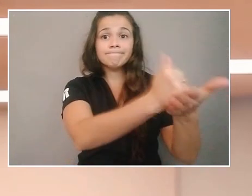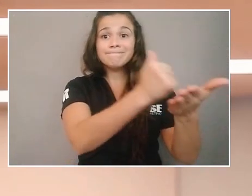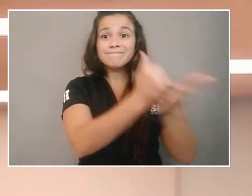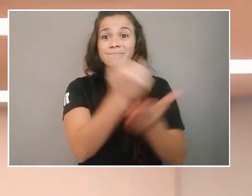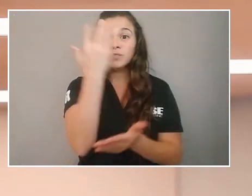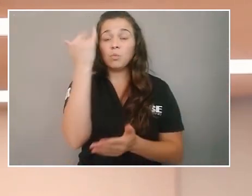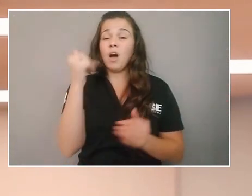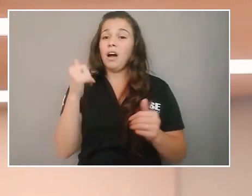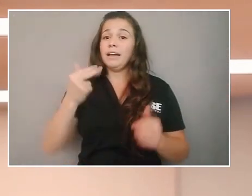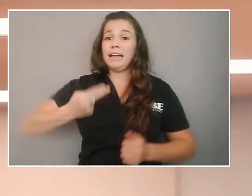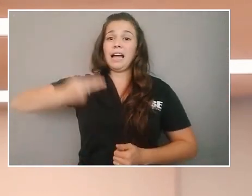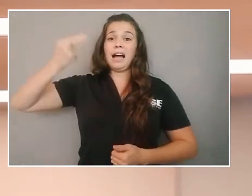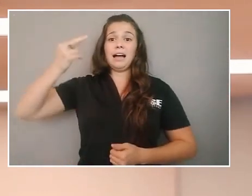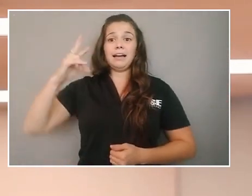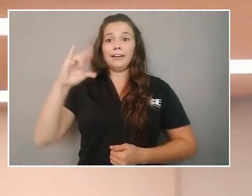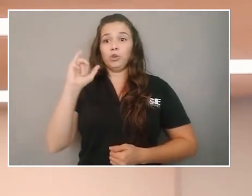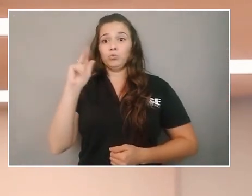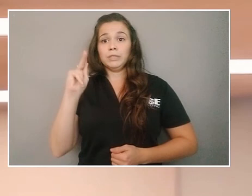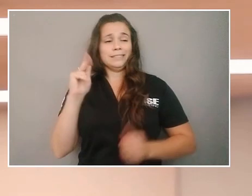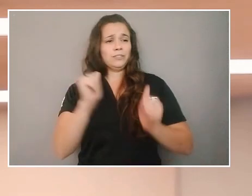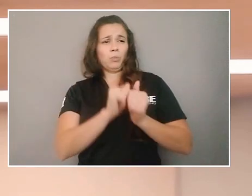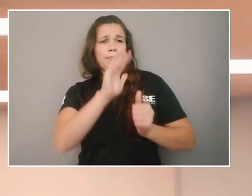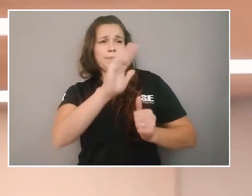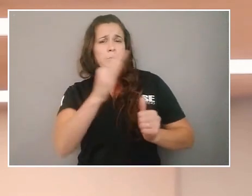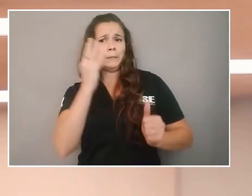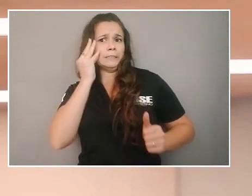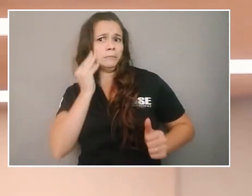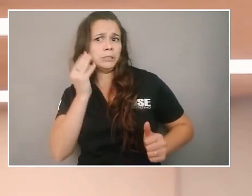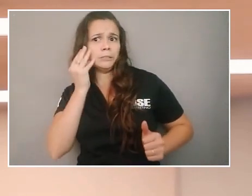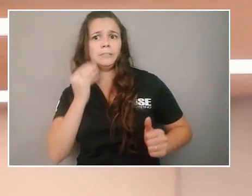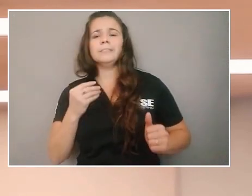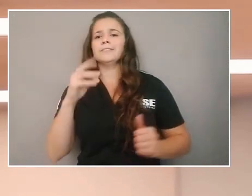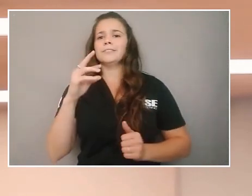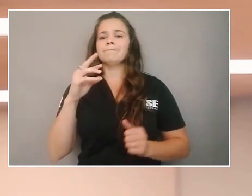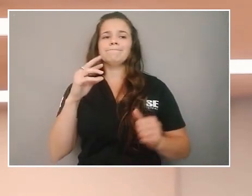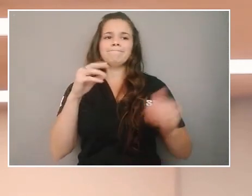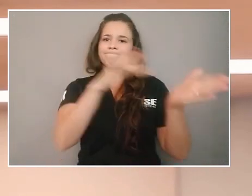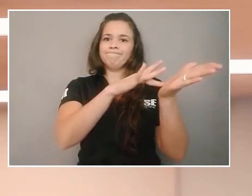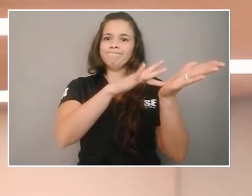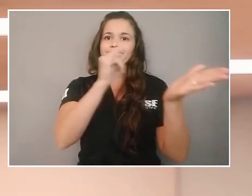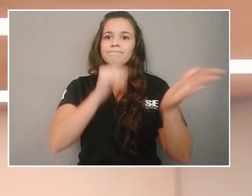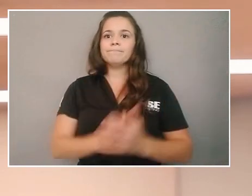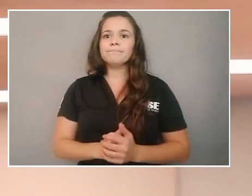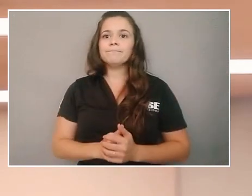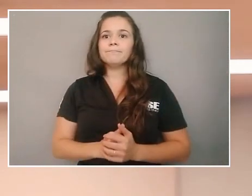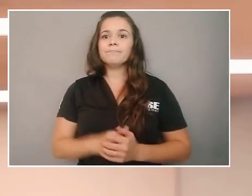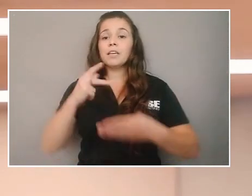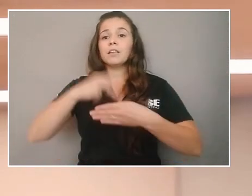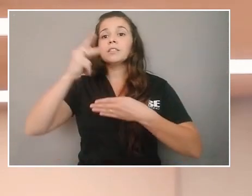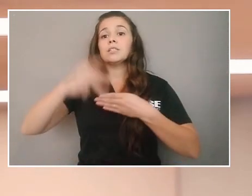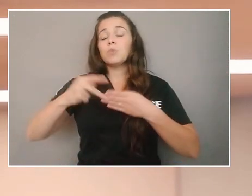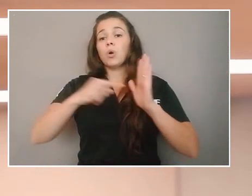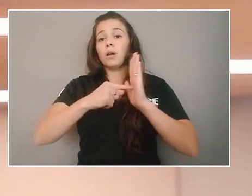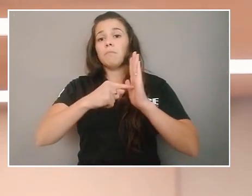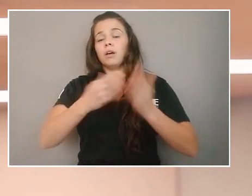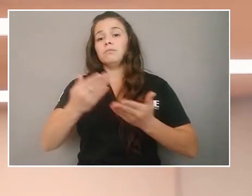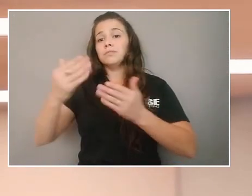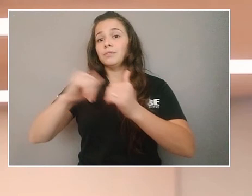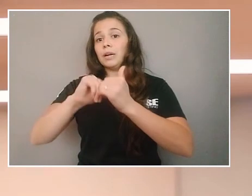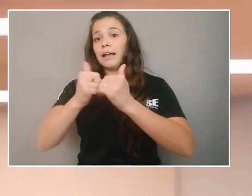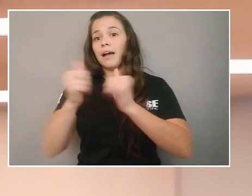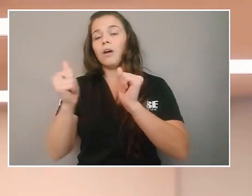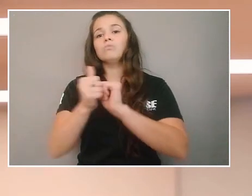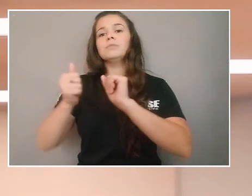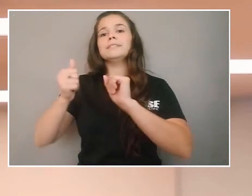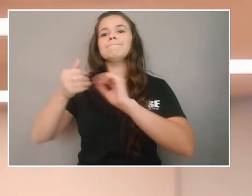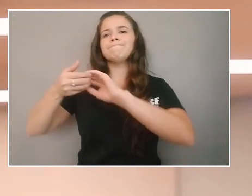associated with their exploitation. This program model is delivered within a coordinated care team model